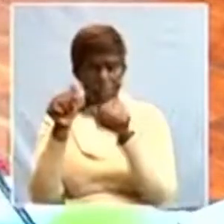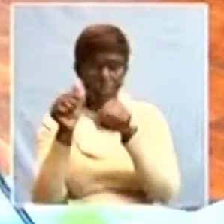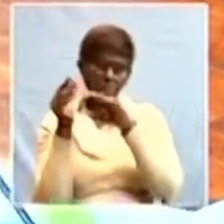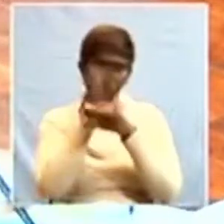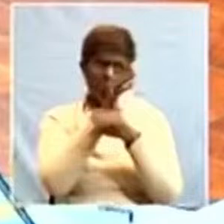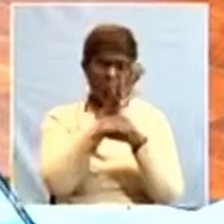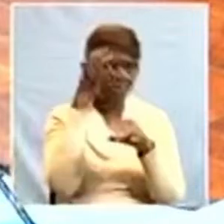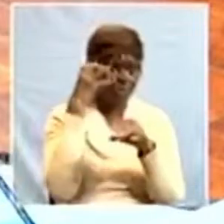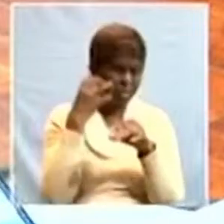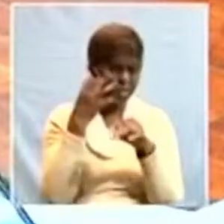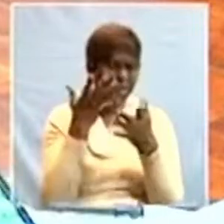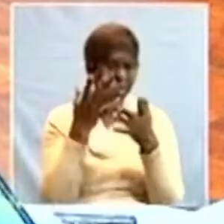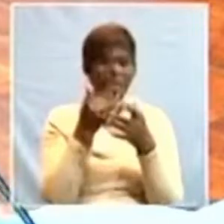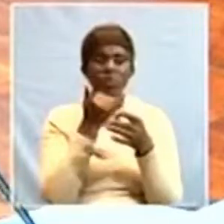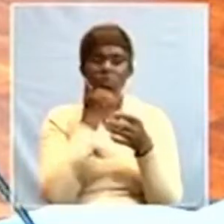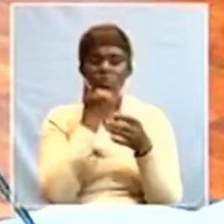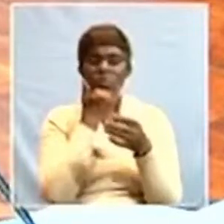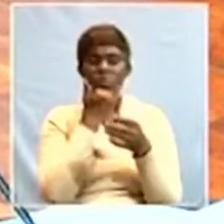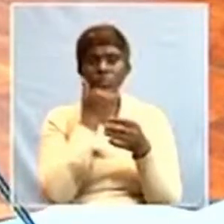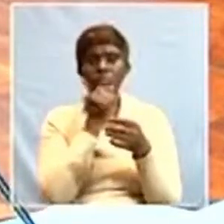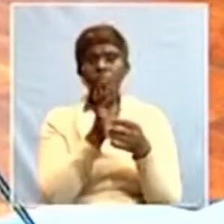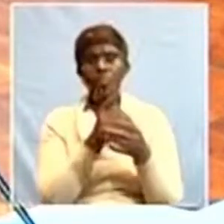your offices. That was the query.